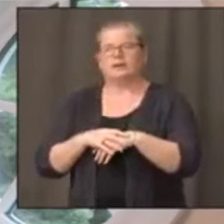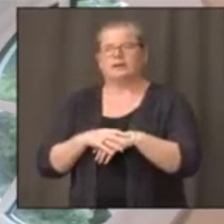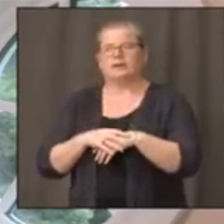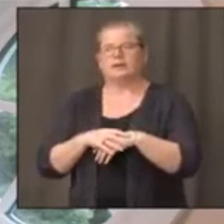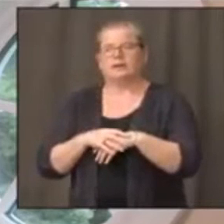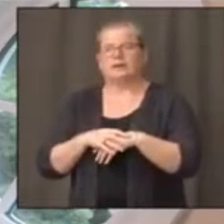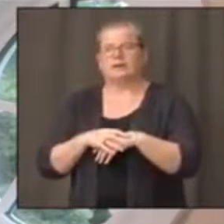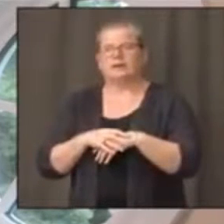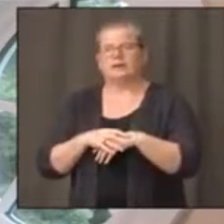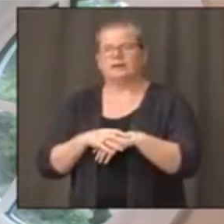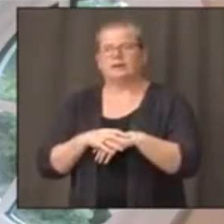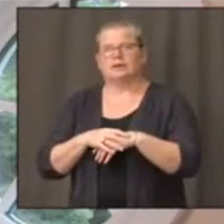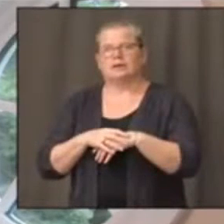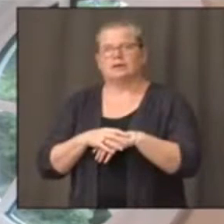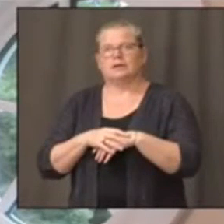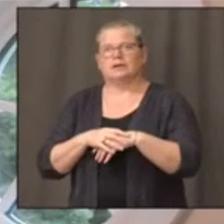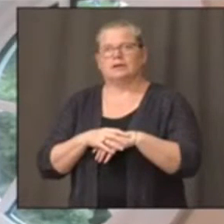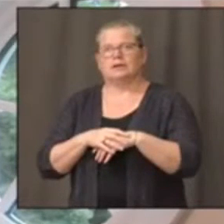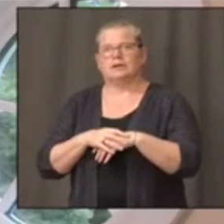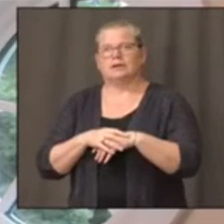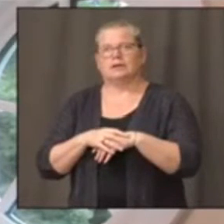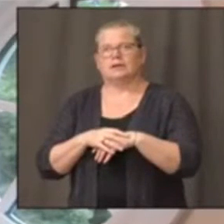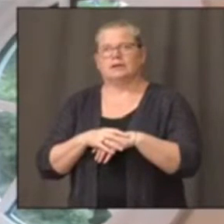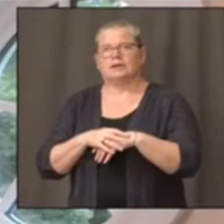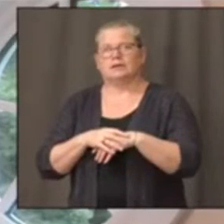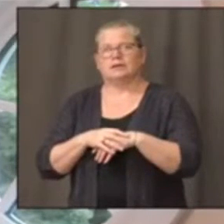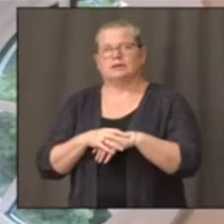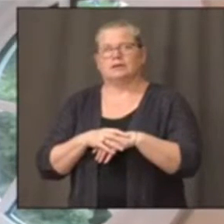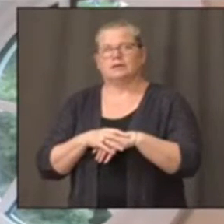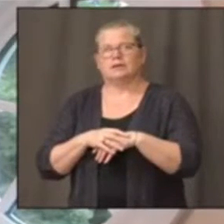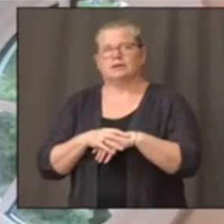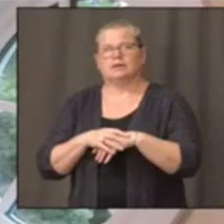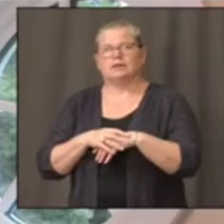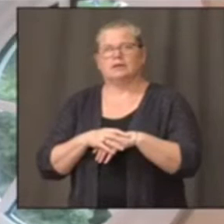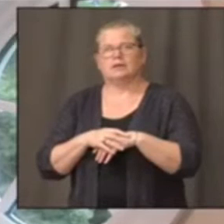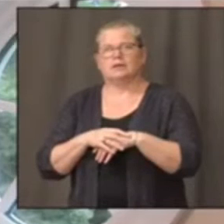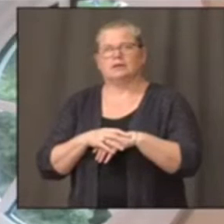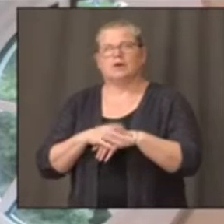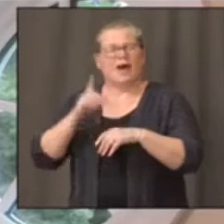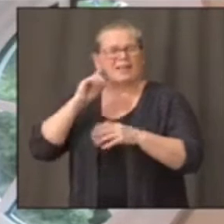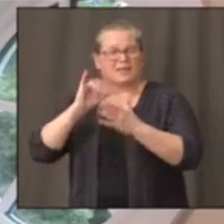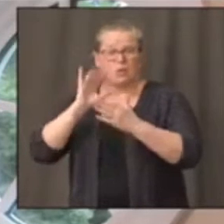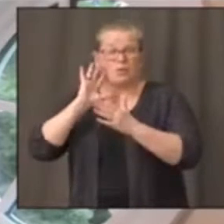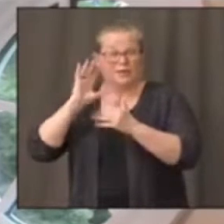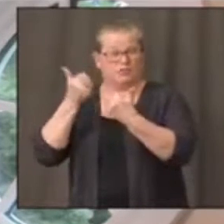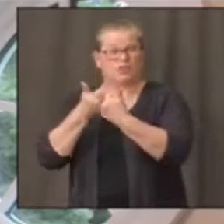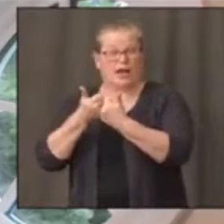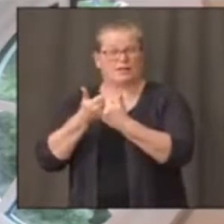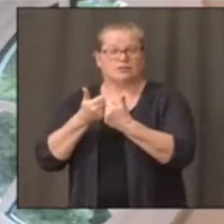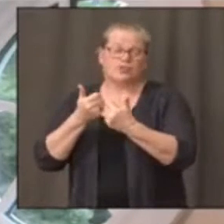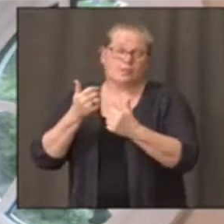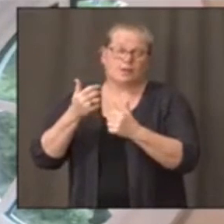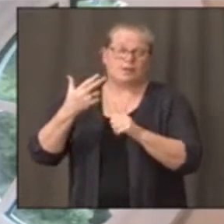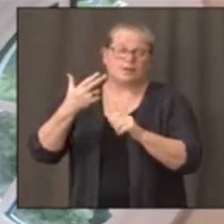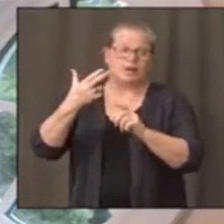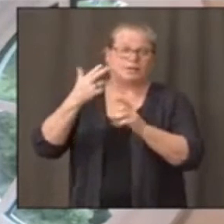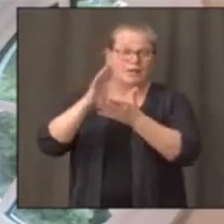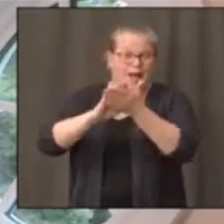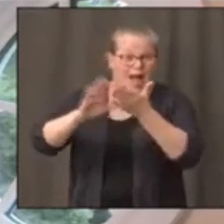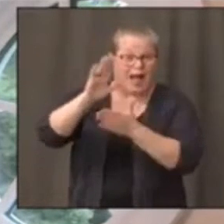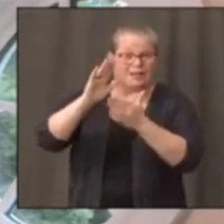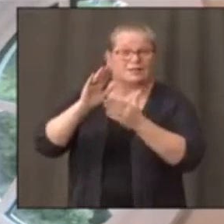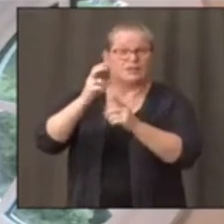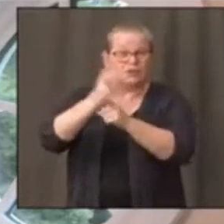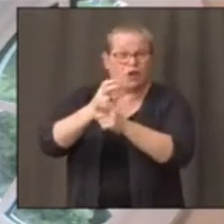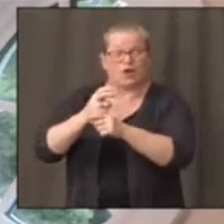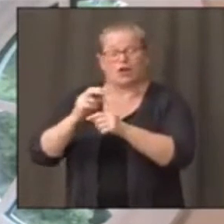and it's even harder to do at the high school level. So I think that it's going to be challenging. At the pro level, they have unlimited resources to put in